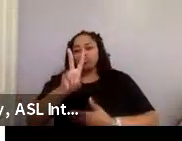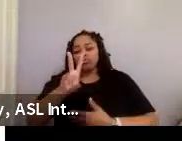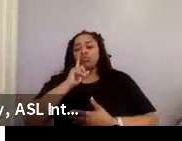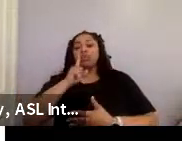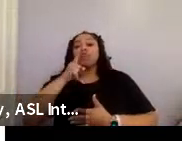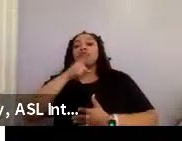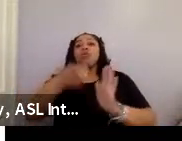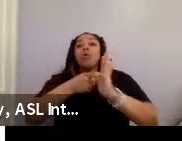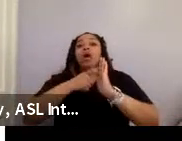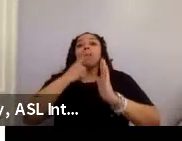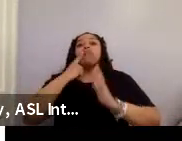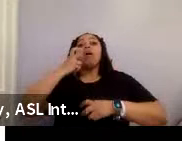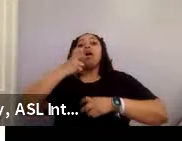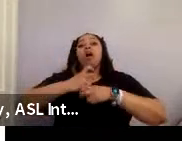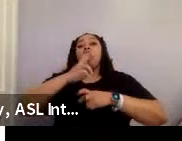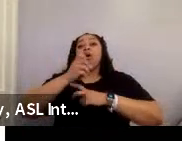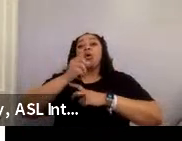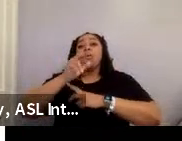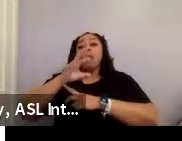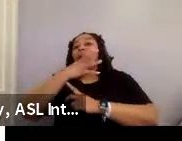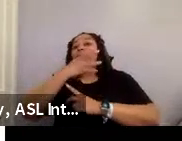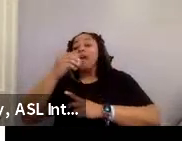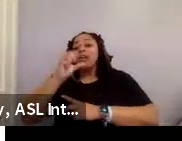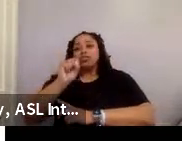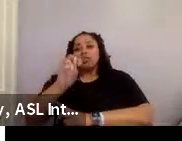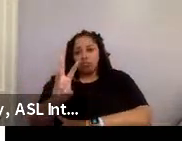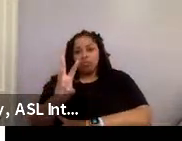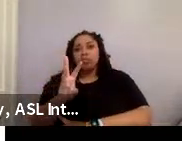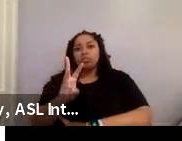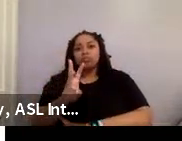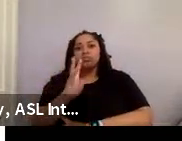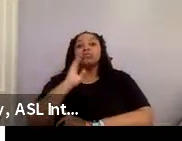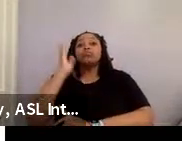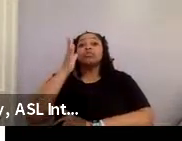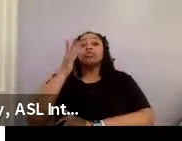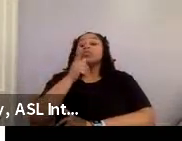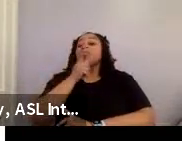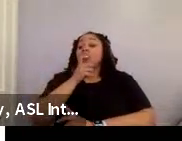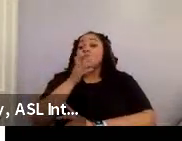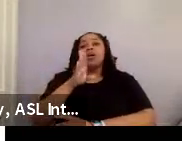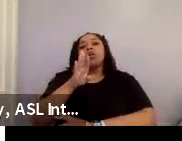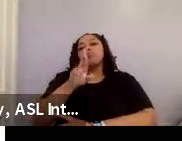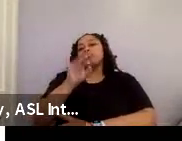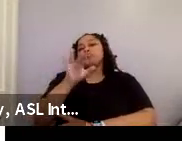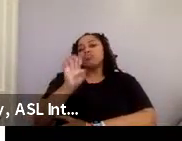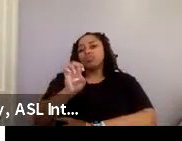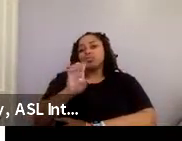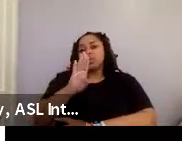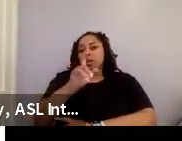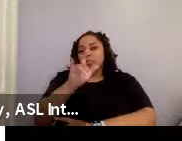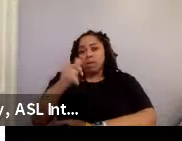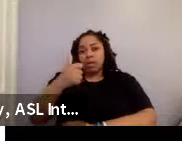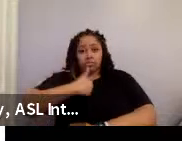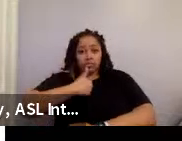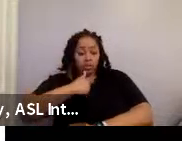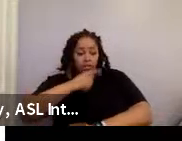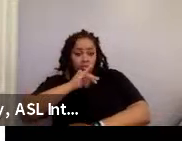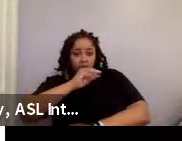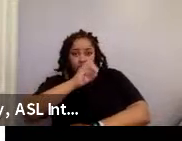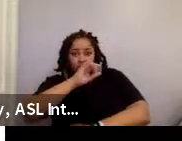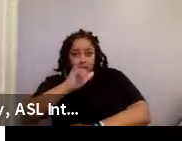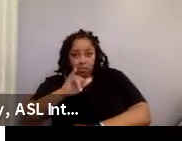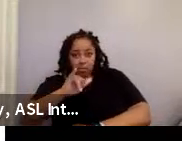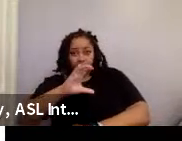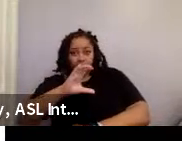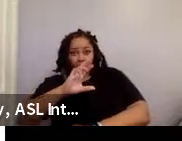for Hardware and Software. Today's presenters will be Bruce Bailey, myself, Timothy Cregan, and Kathy Ang.